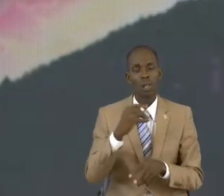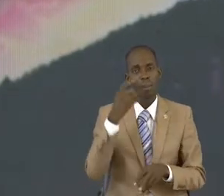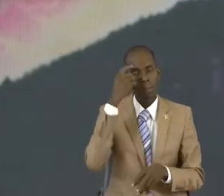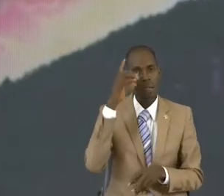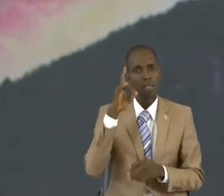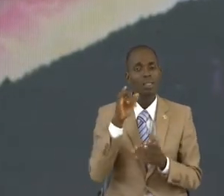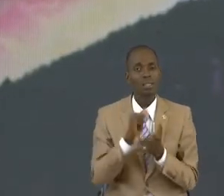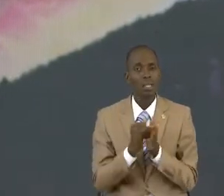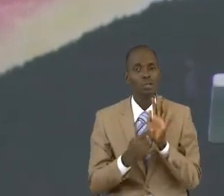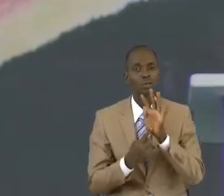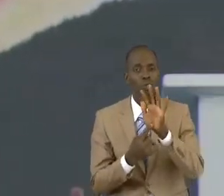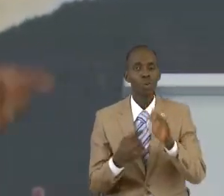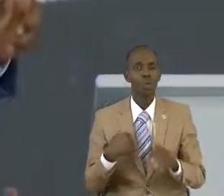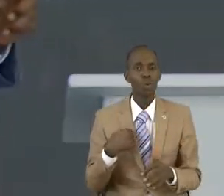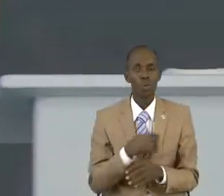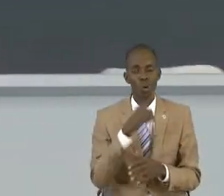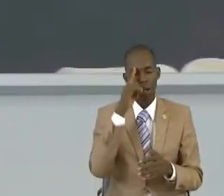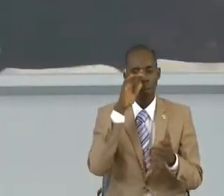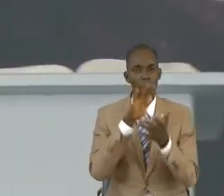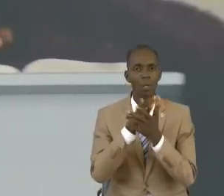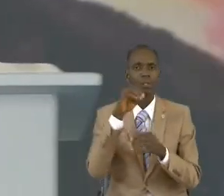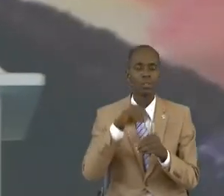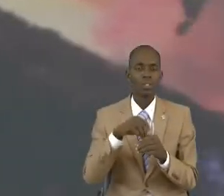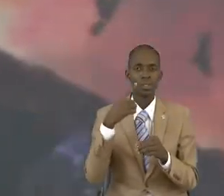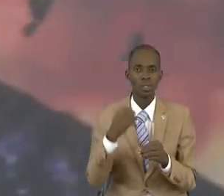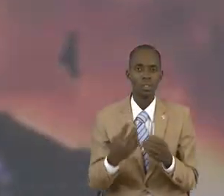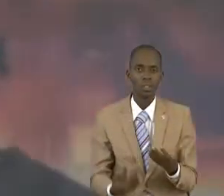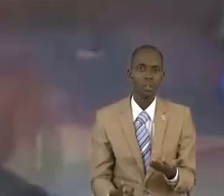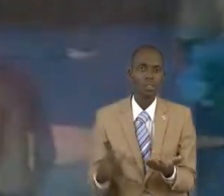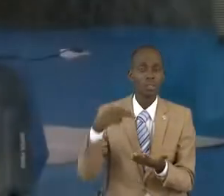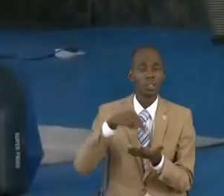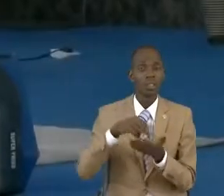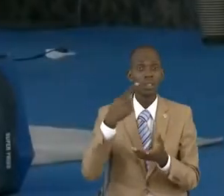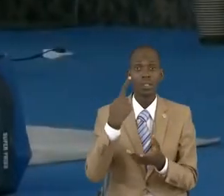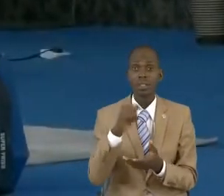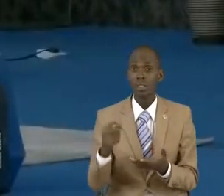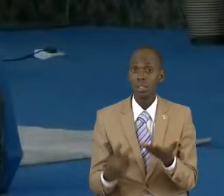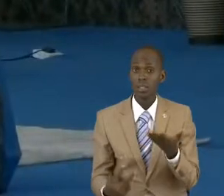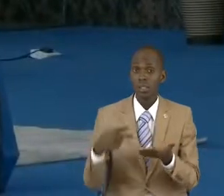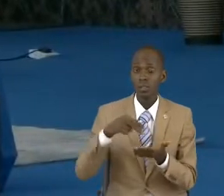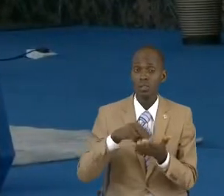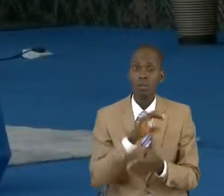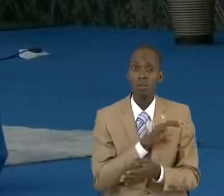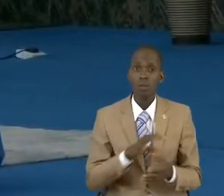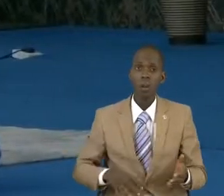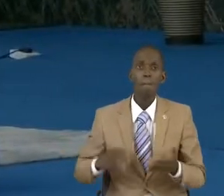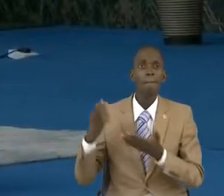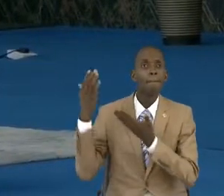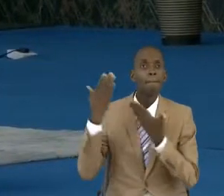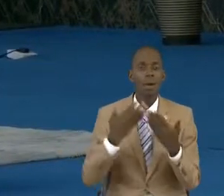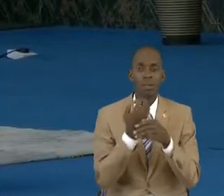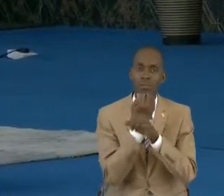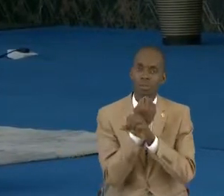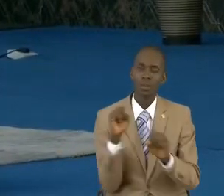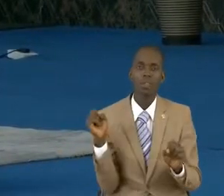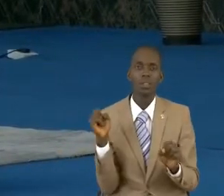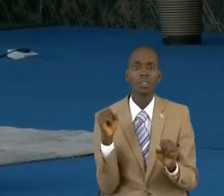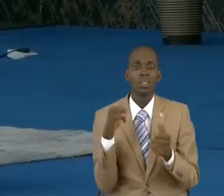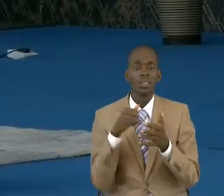the resurrection. The resurrection of Christ brings redemption. He